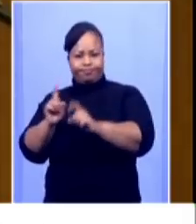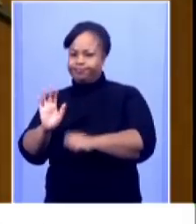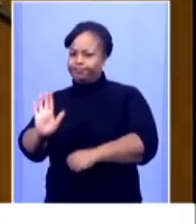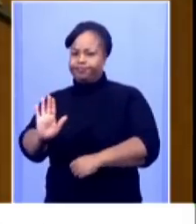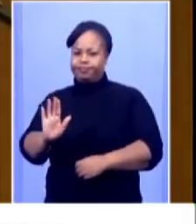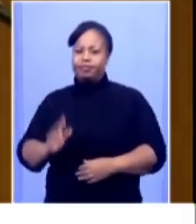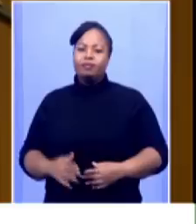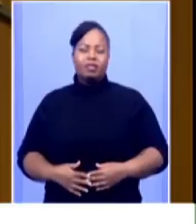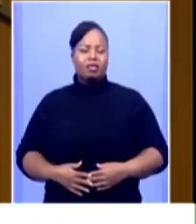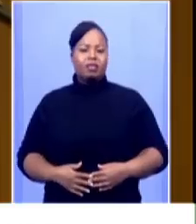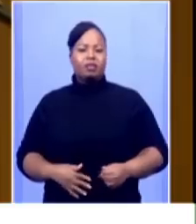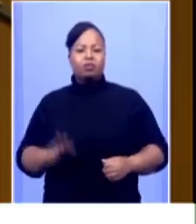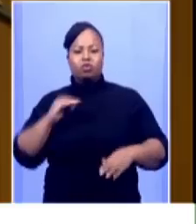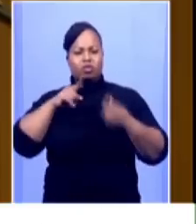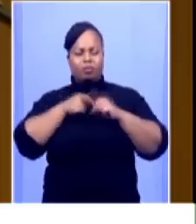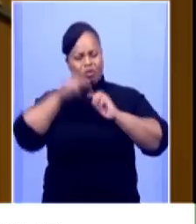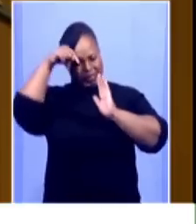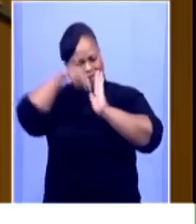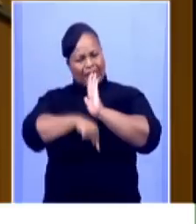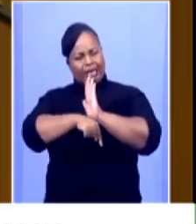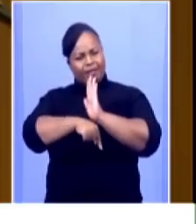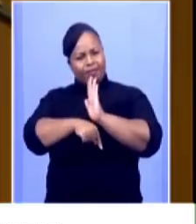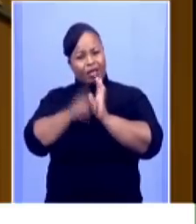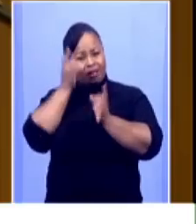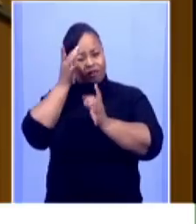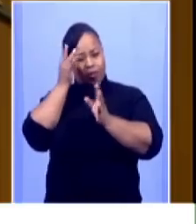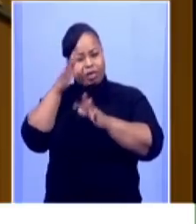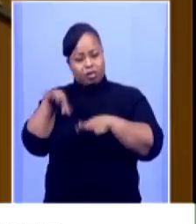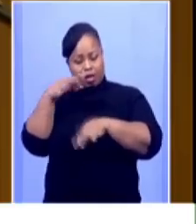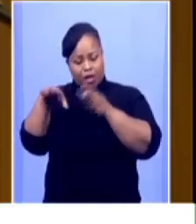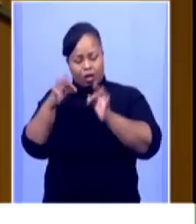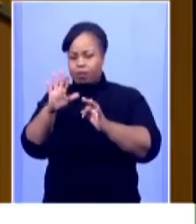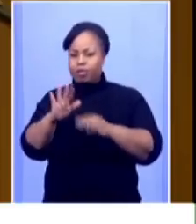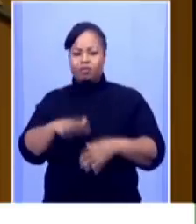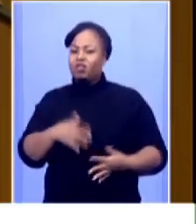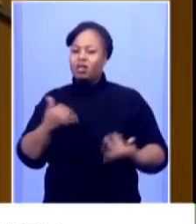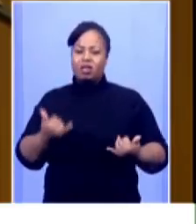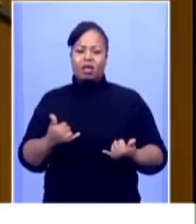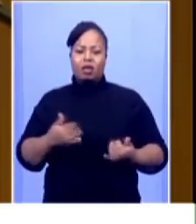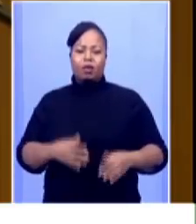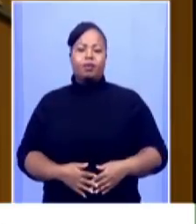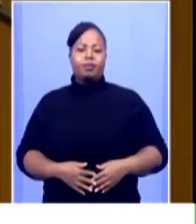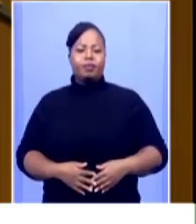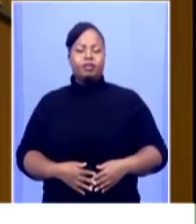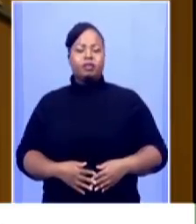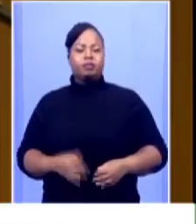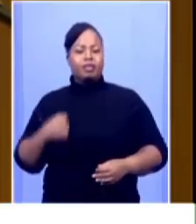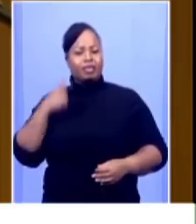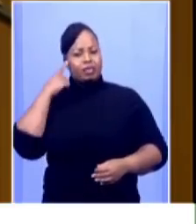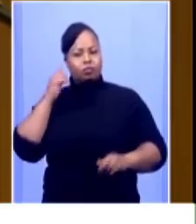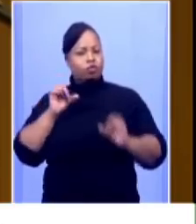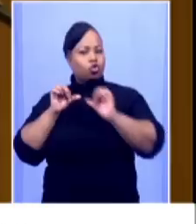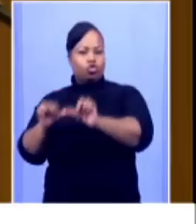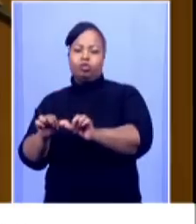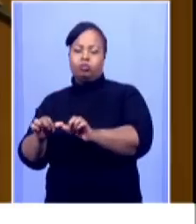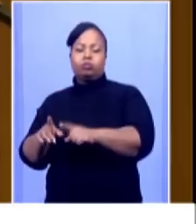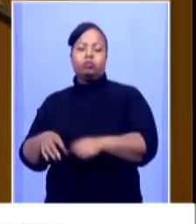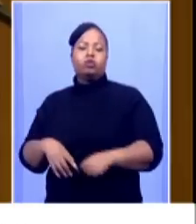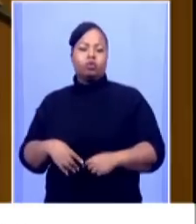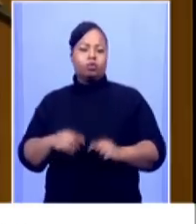talking about substantive issues. But in my view, it's not an impediment to continue with the